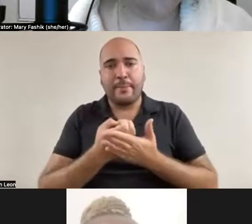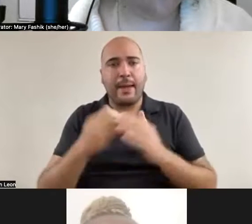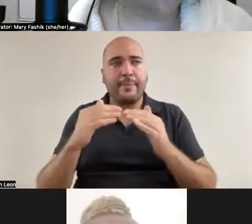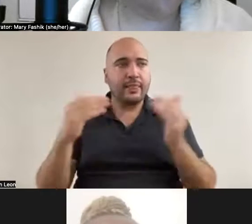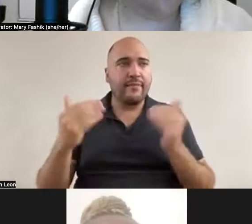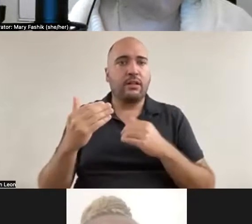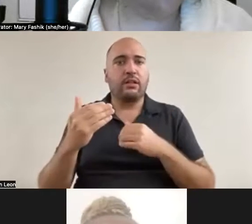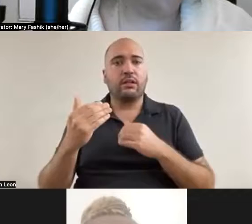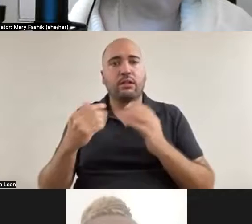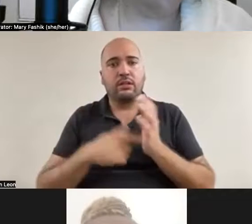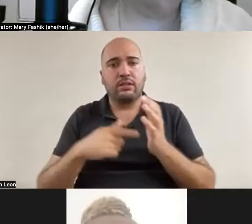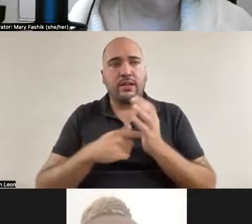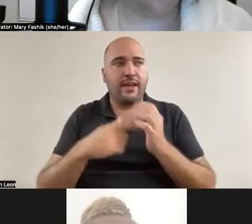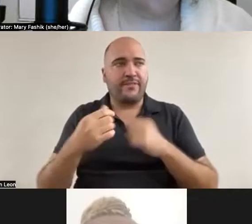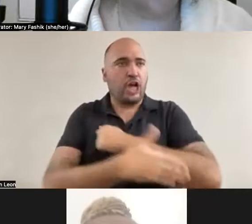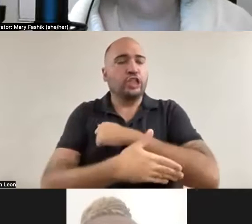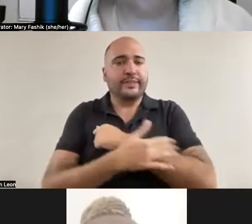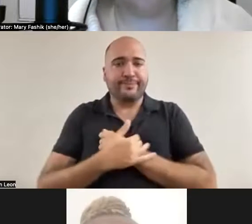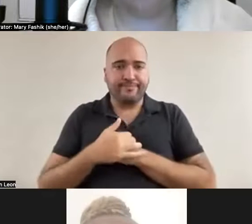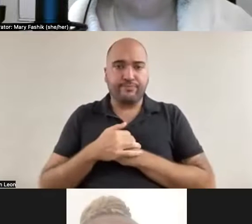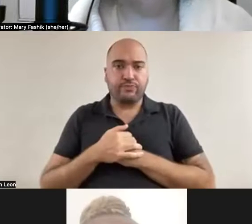level of the country.